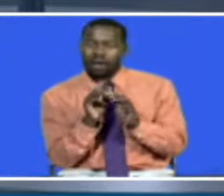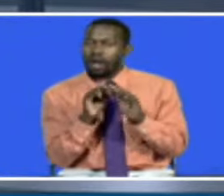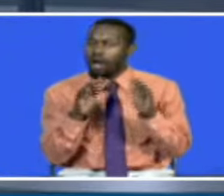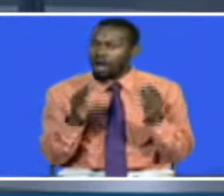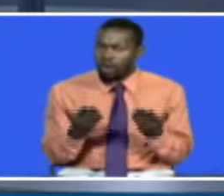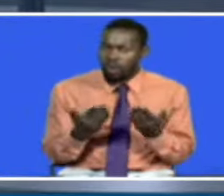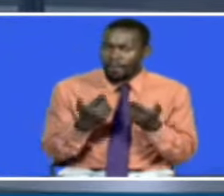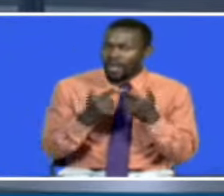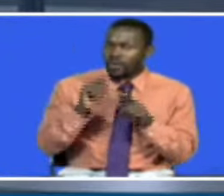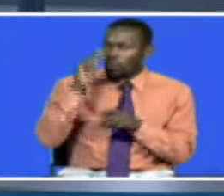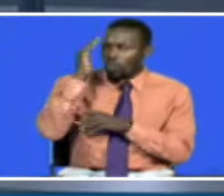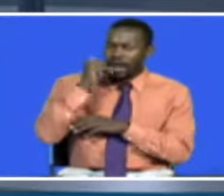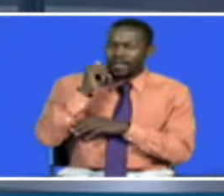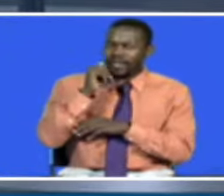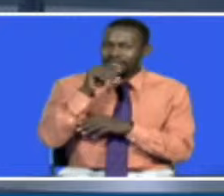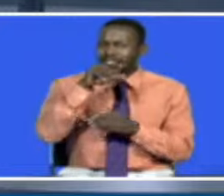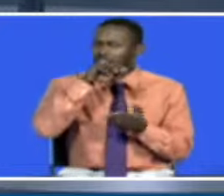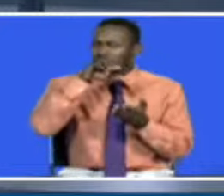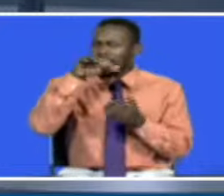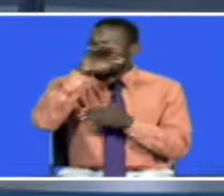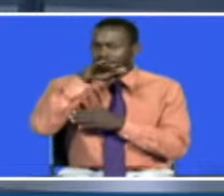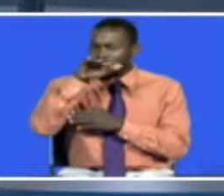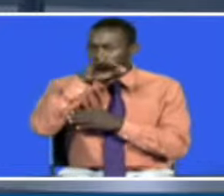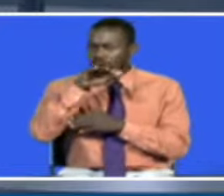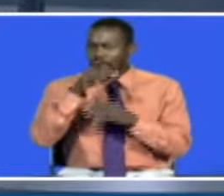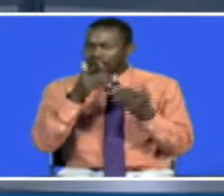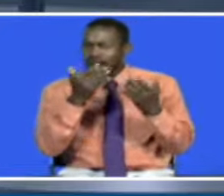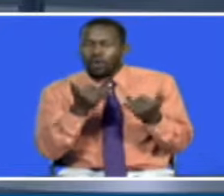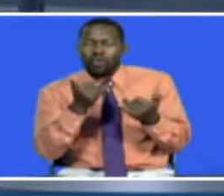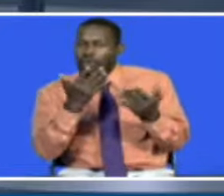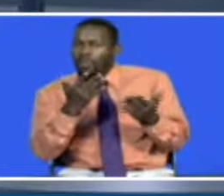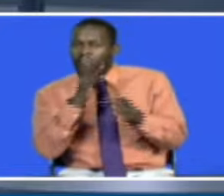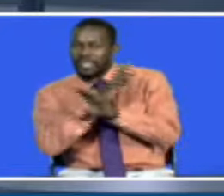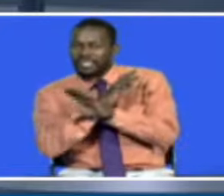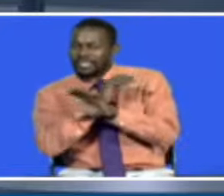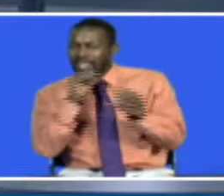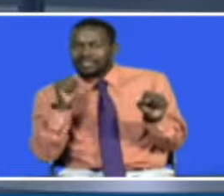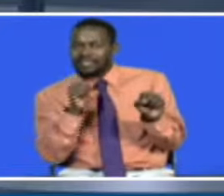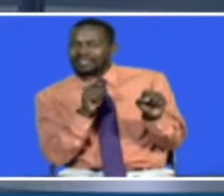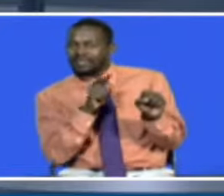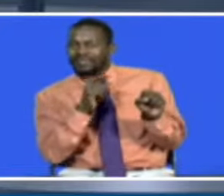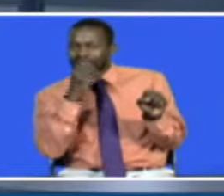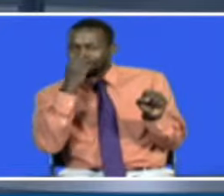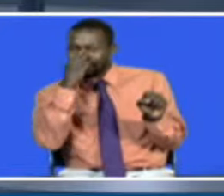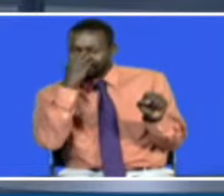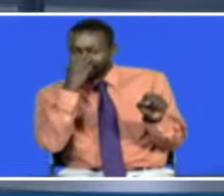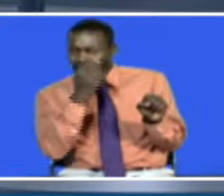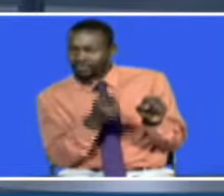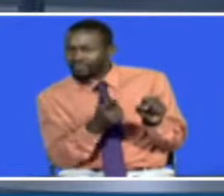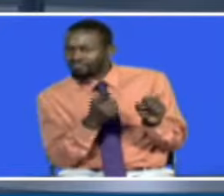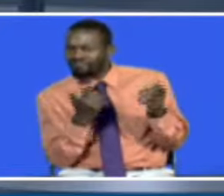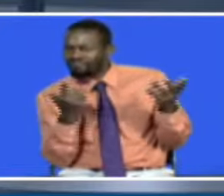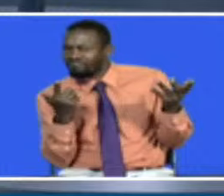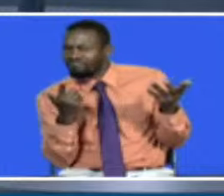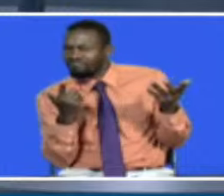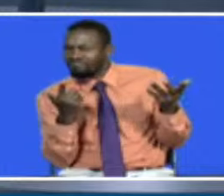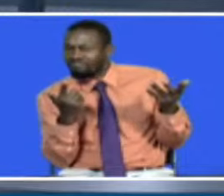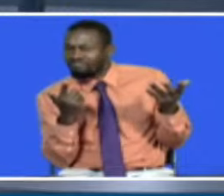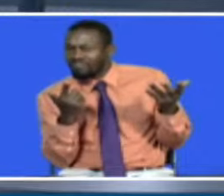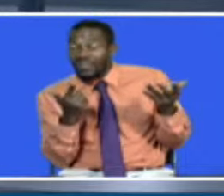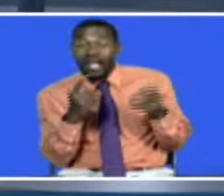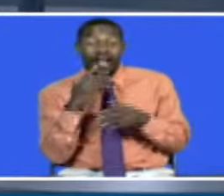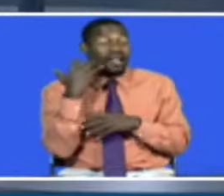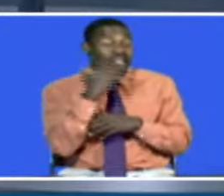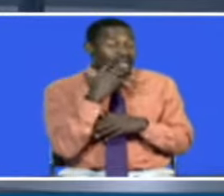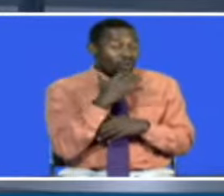level where the authority of the presidency came to question and its character put to test? Did Gachagua